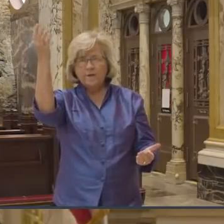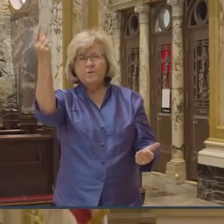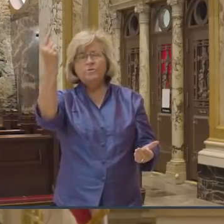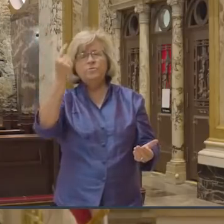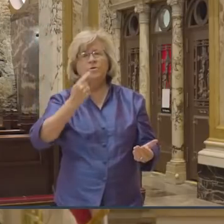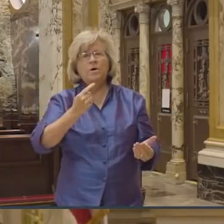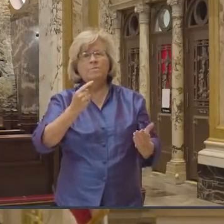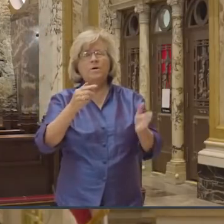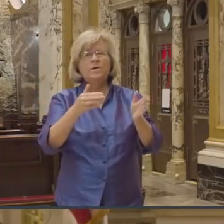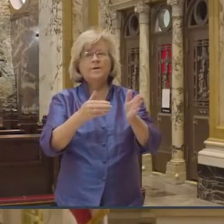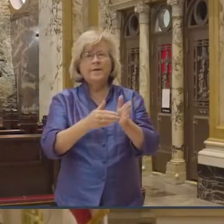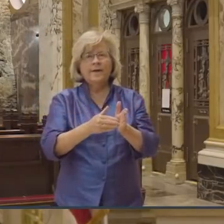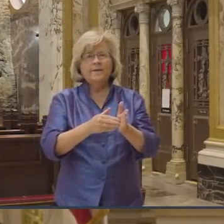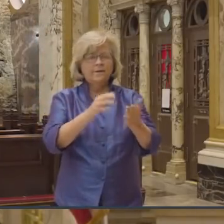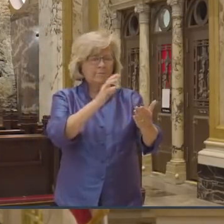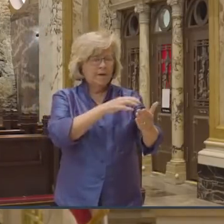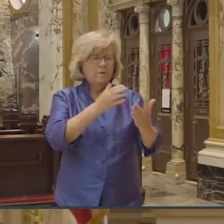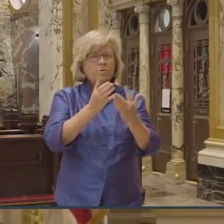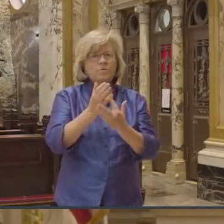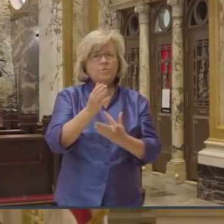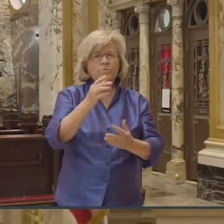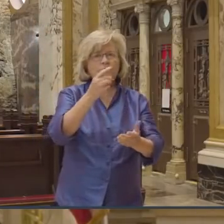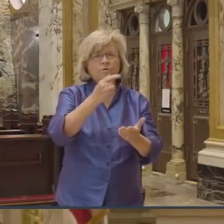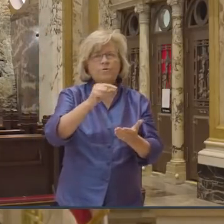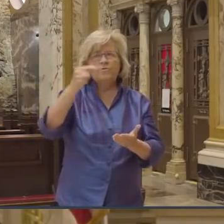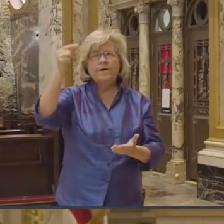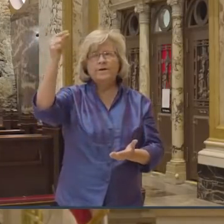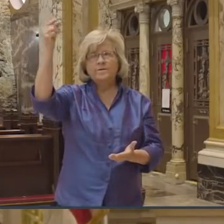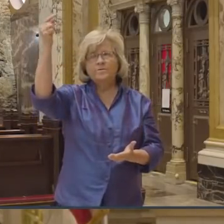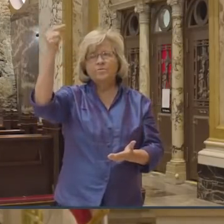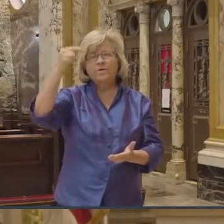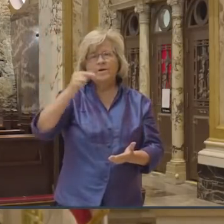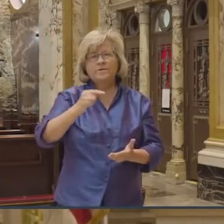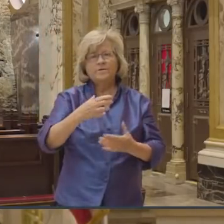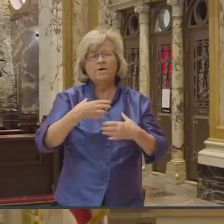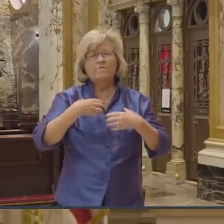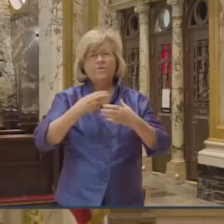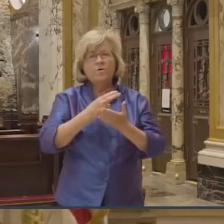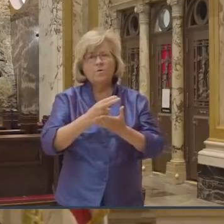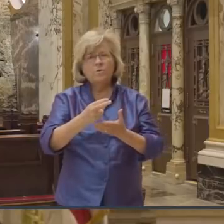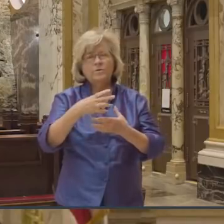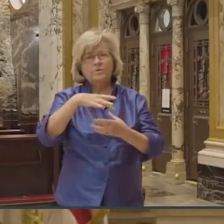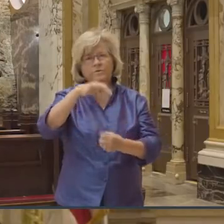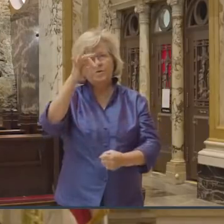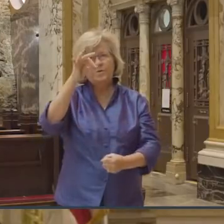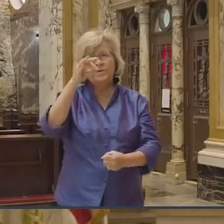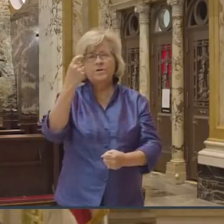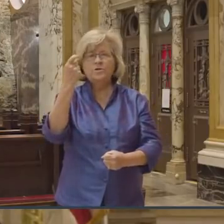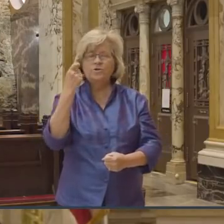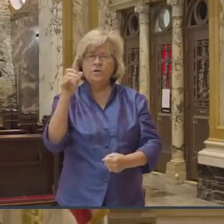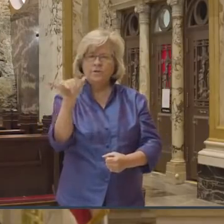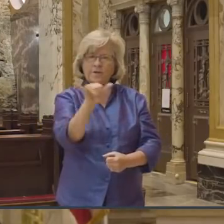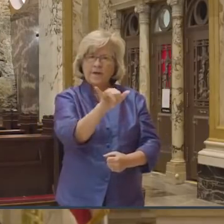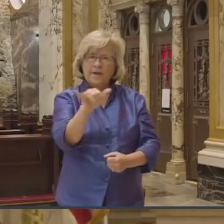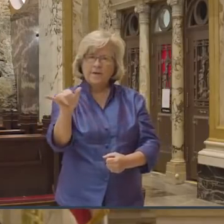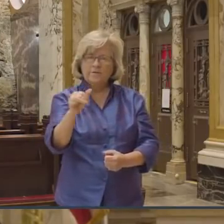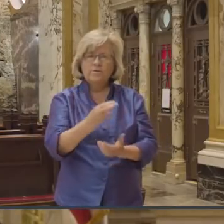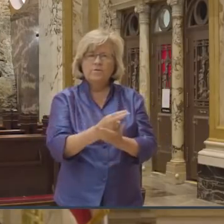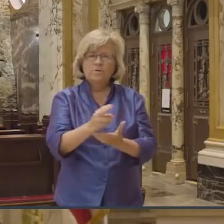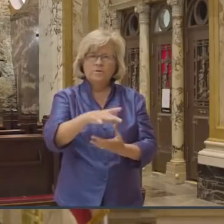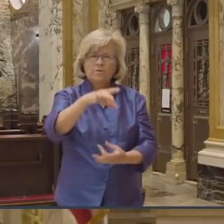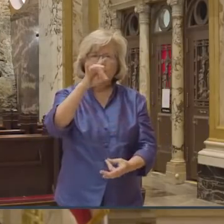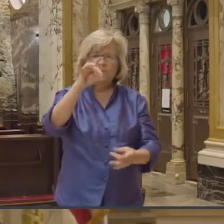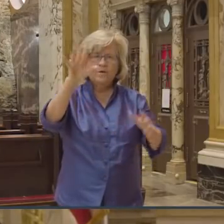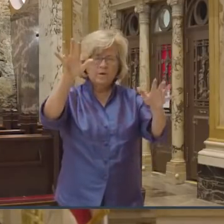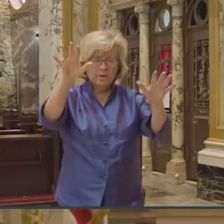in power through the grace and the strength of the Holy Spirit. Just as the Holy Spirit came upon